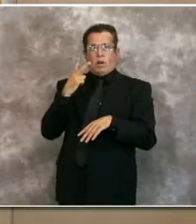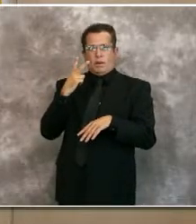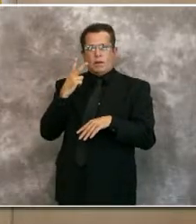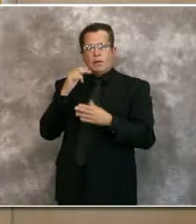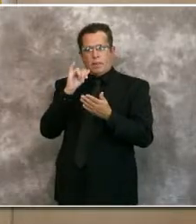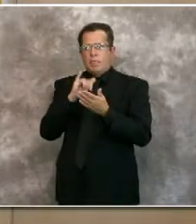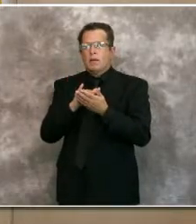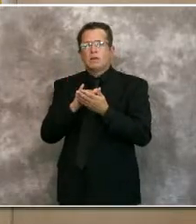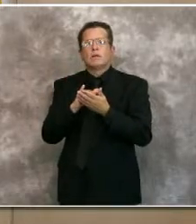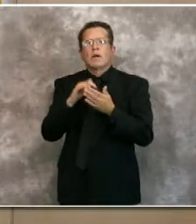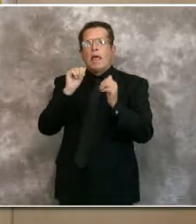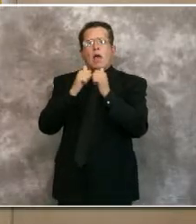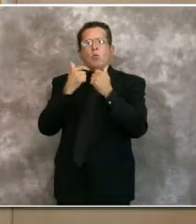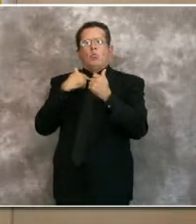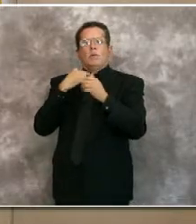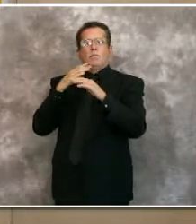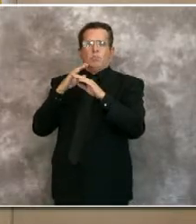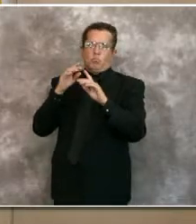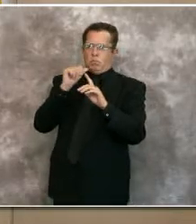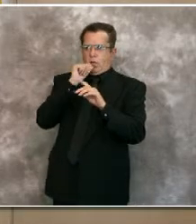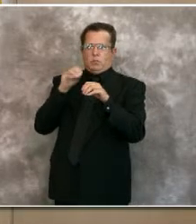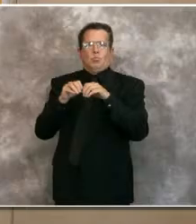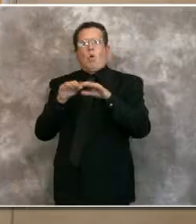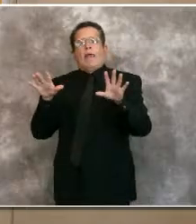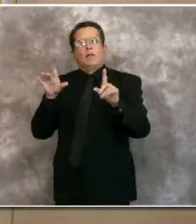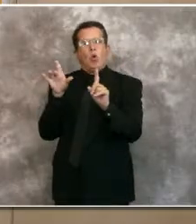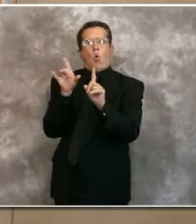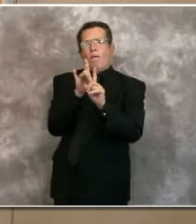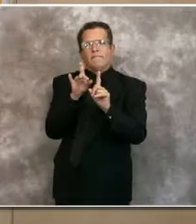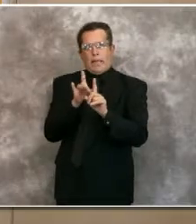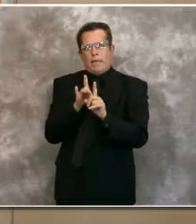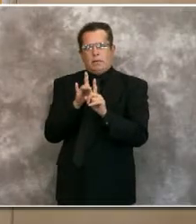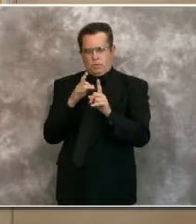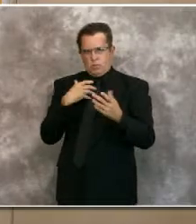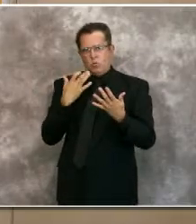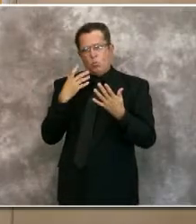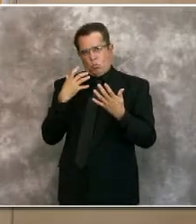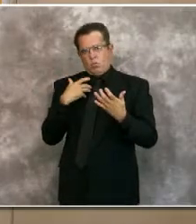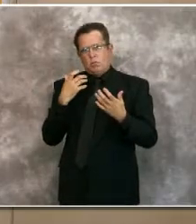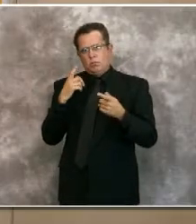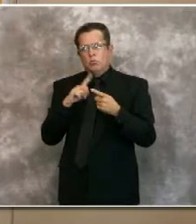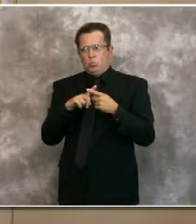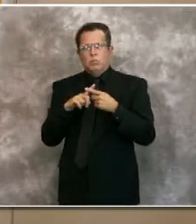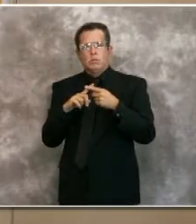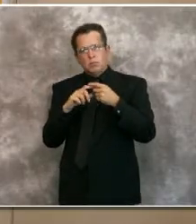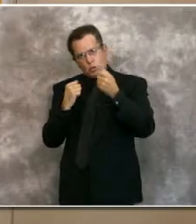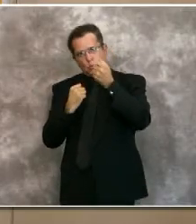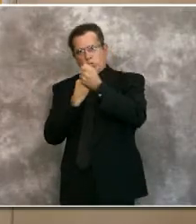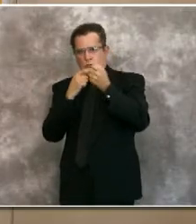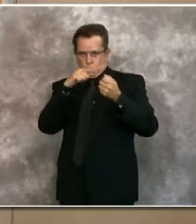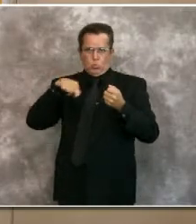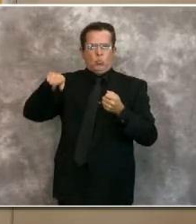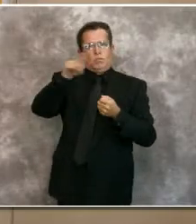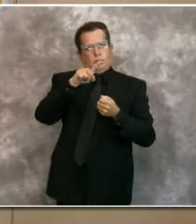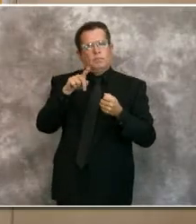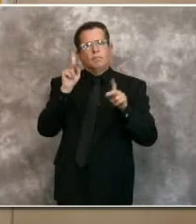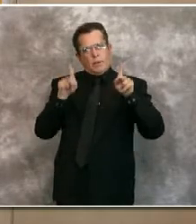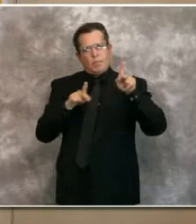best practices to prevent the spread of COVID-19, we want to continue to encourage the public in